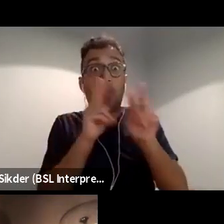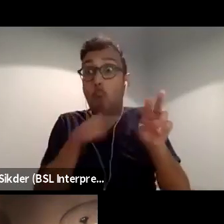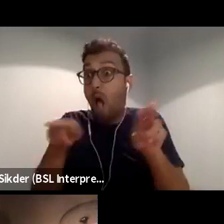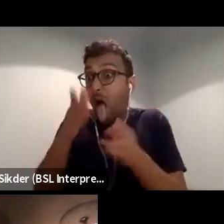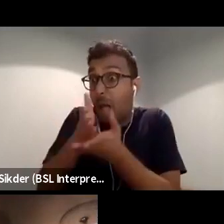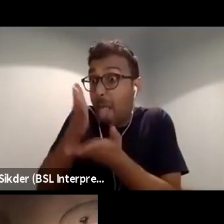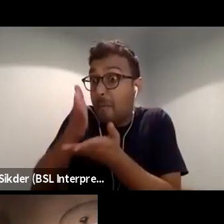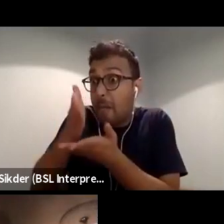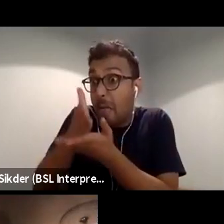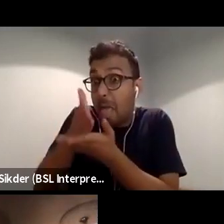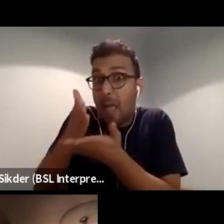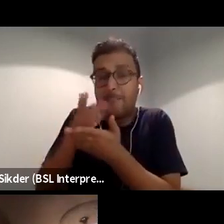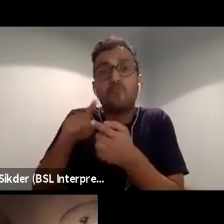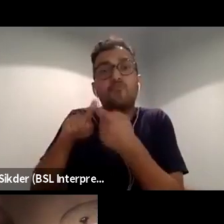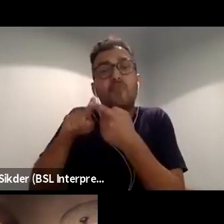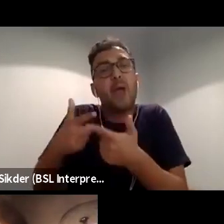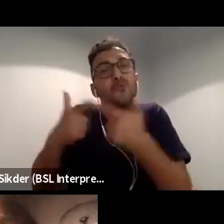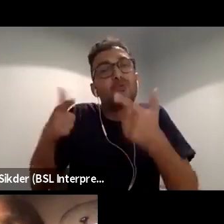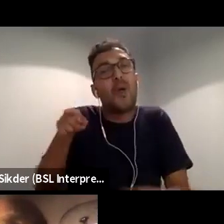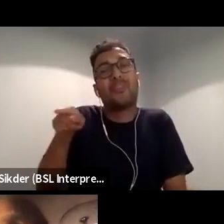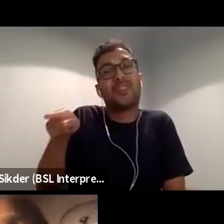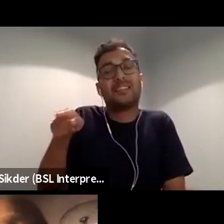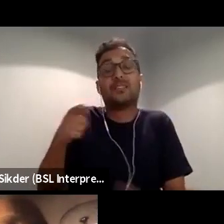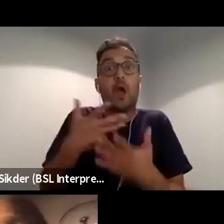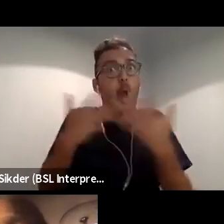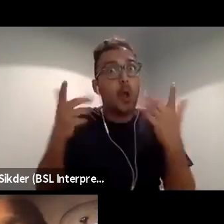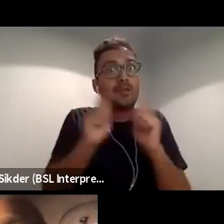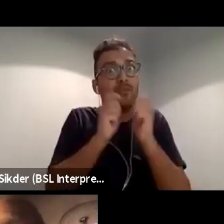many newspapers falling into that trap.